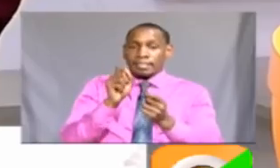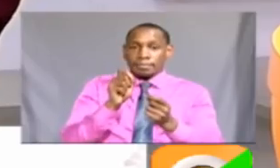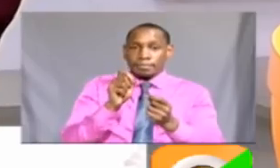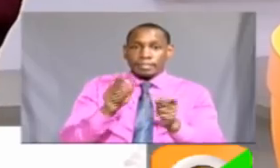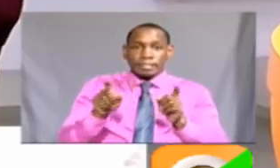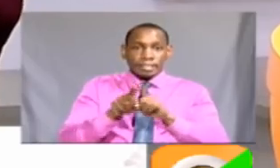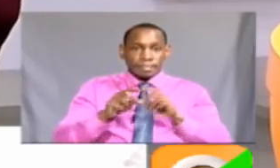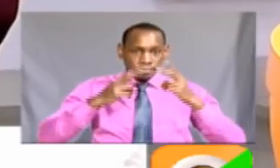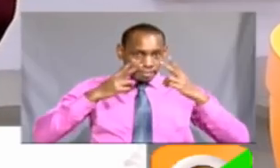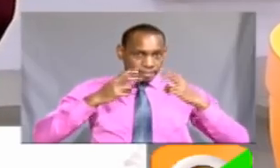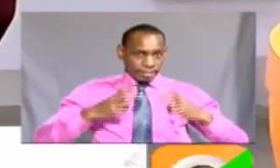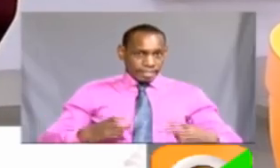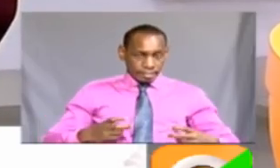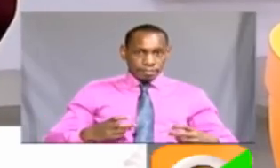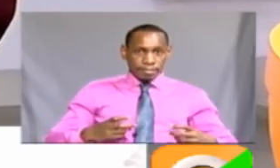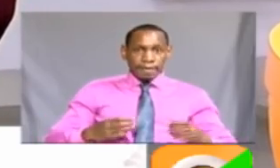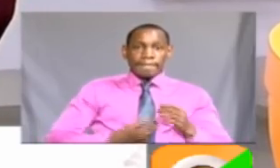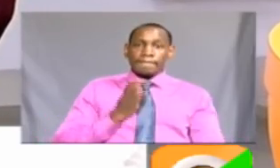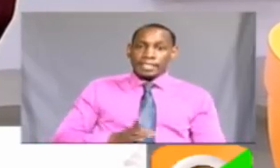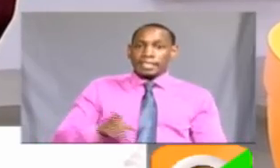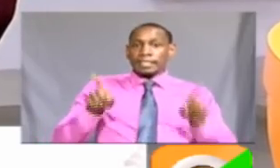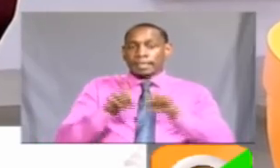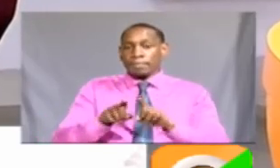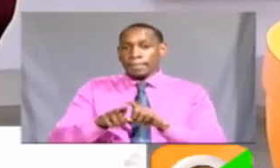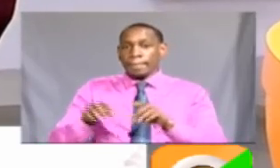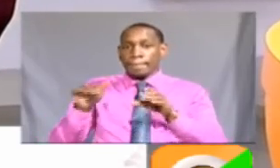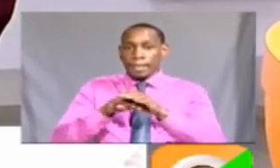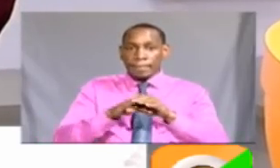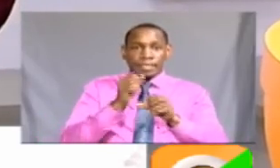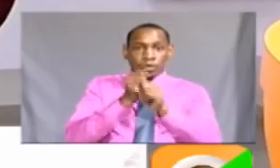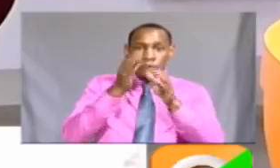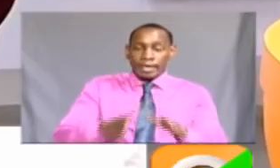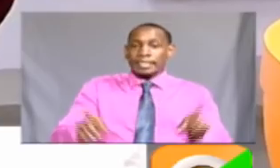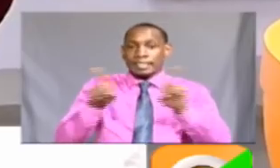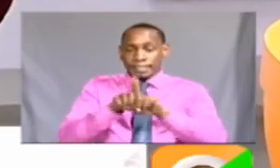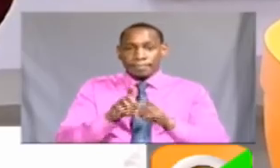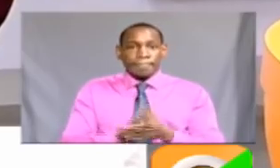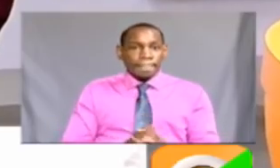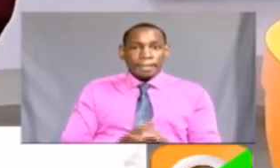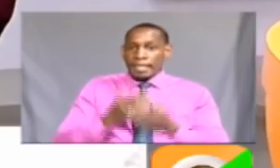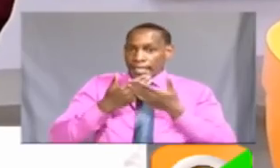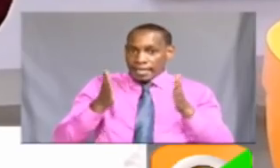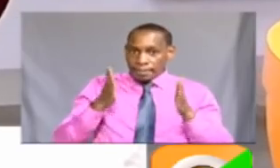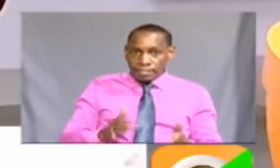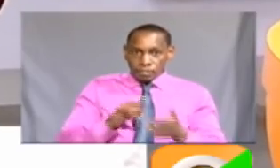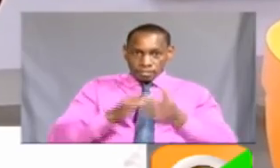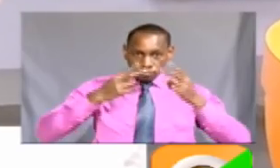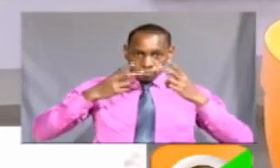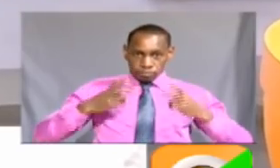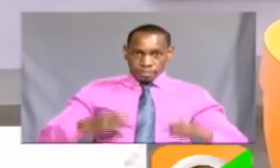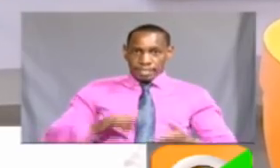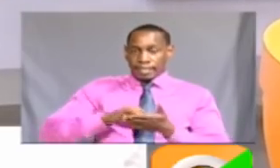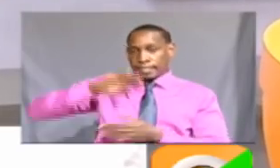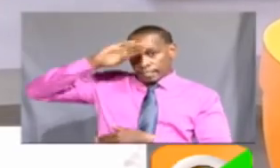And this screening, by the way, is not just for guests, but it is for members of staff as well. And anyone being screened